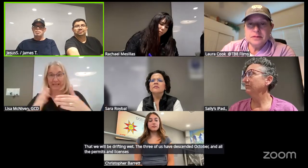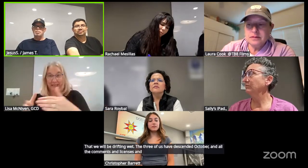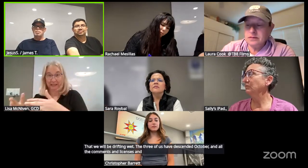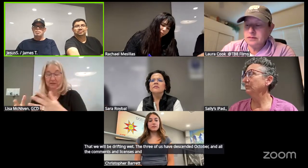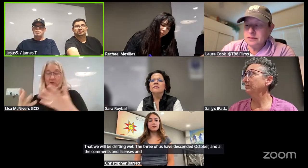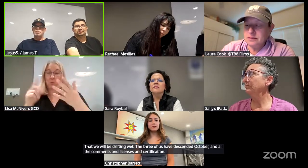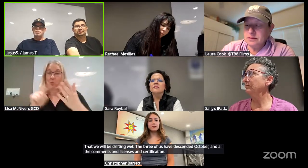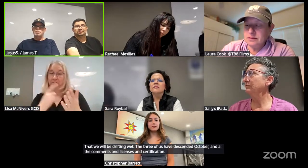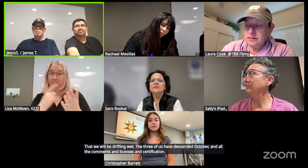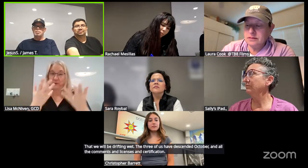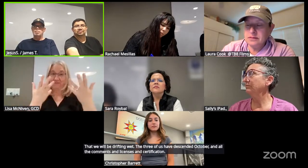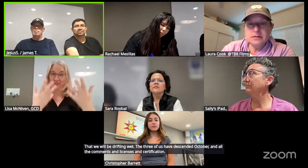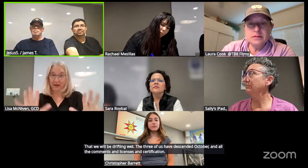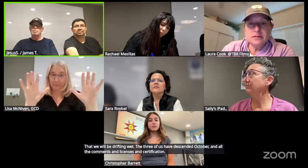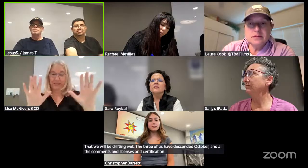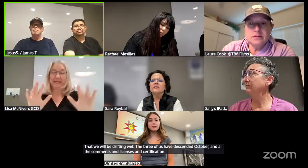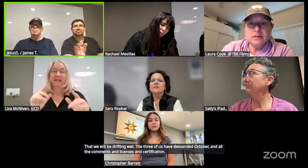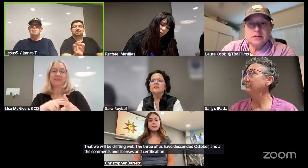certification